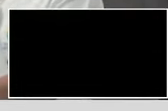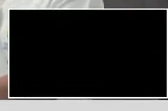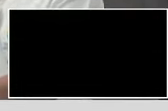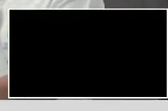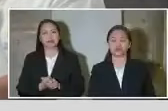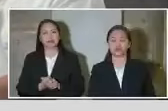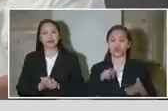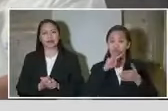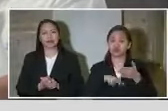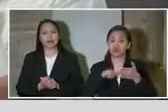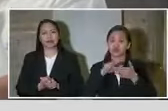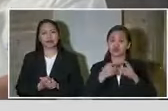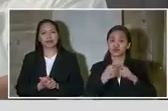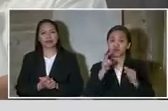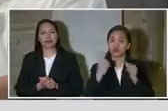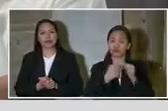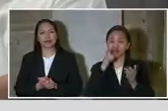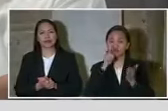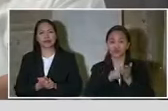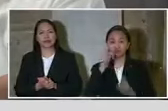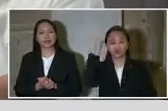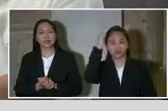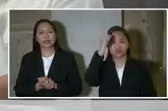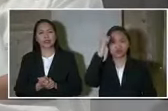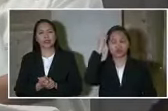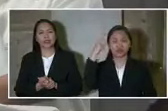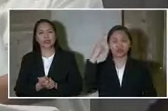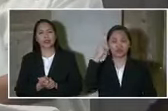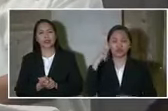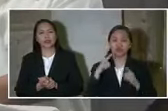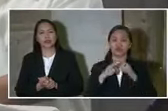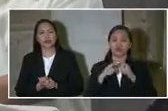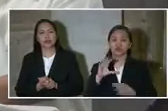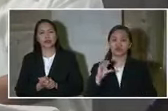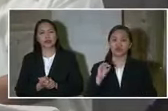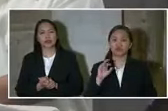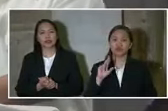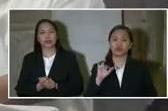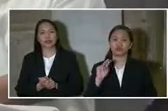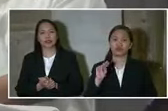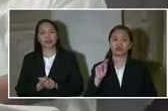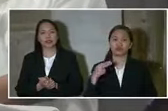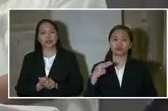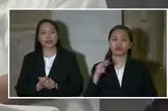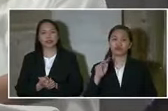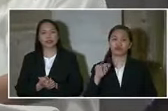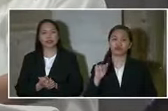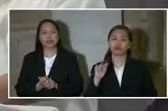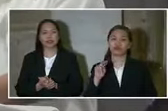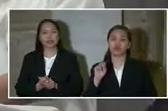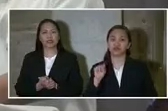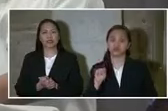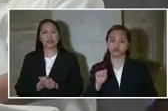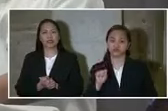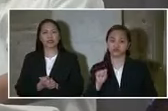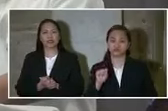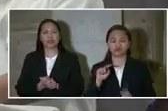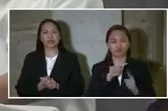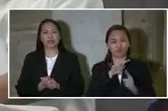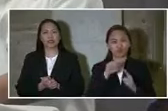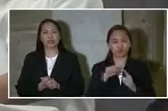A reading from the first letter of Saint Paul to the Corinthians. When I came to